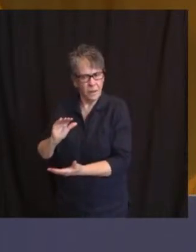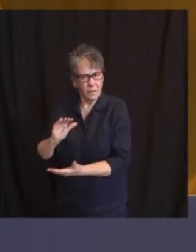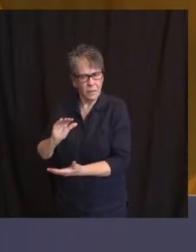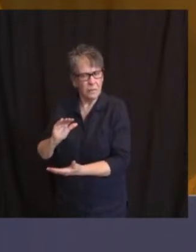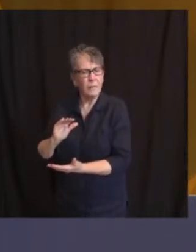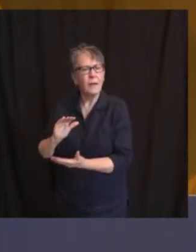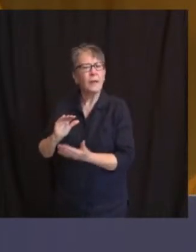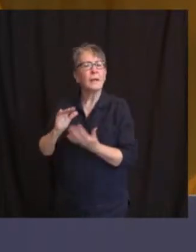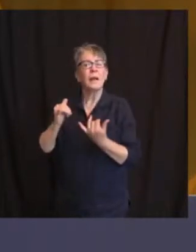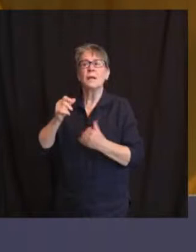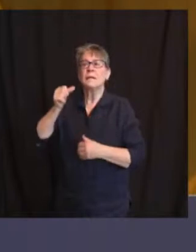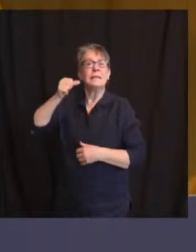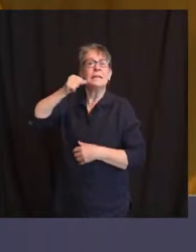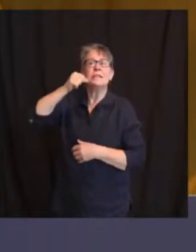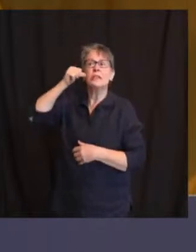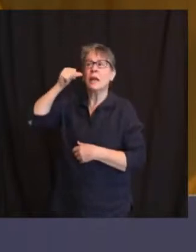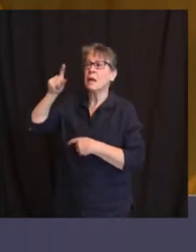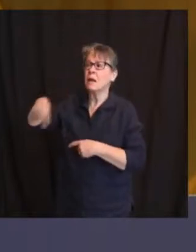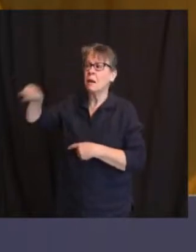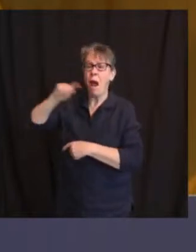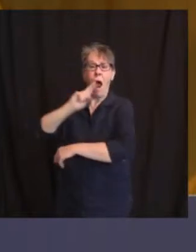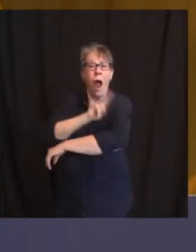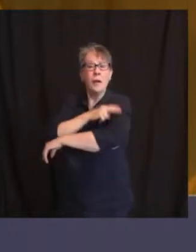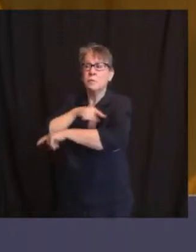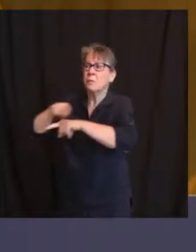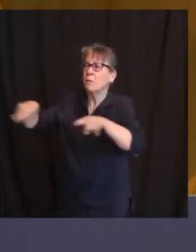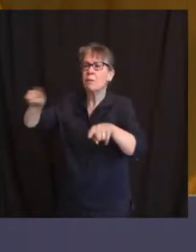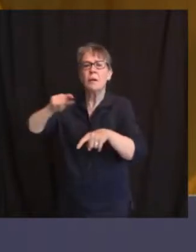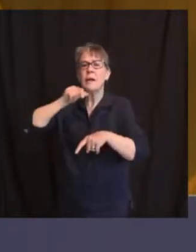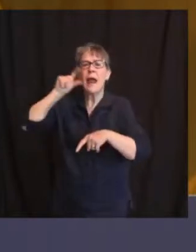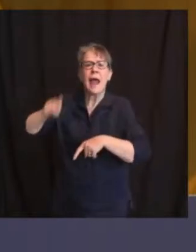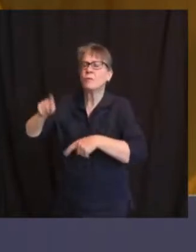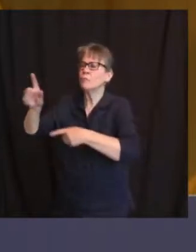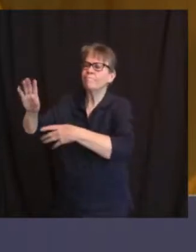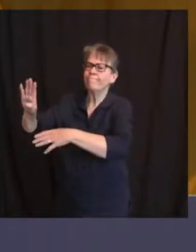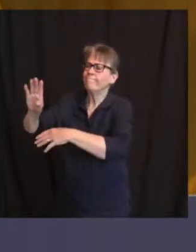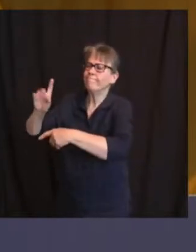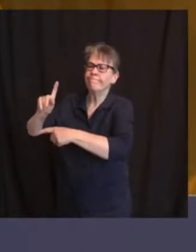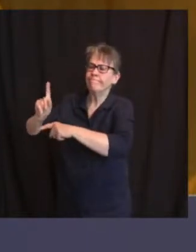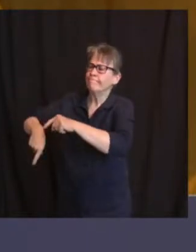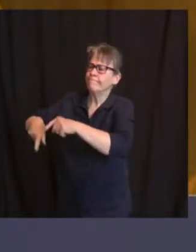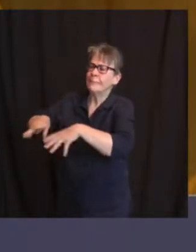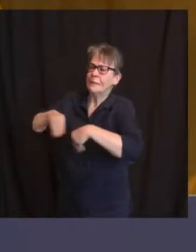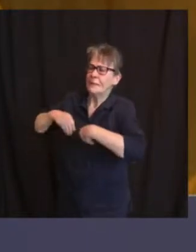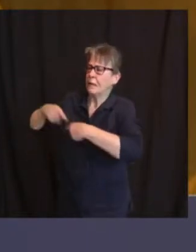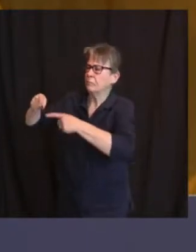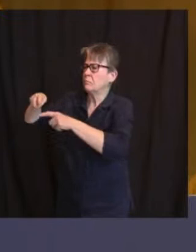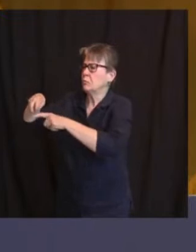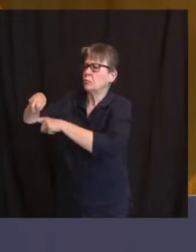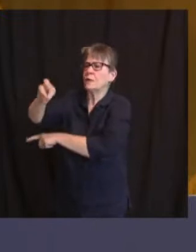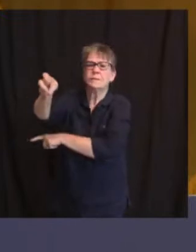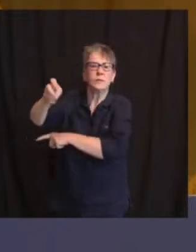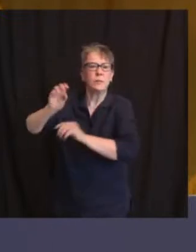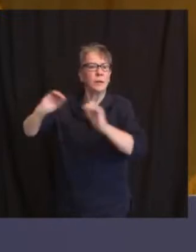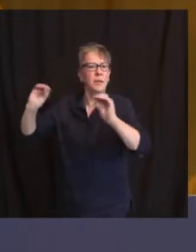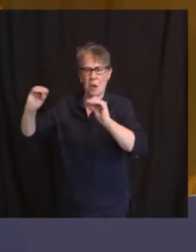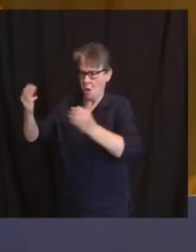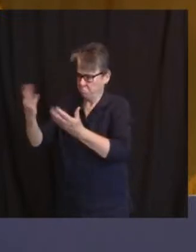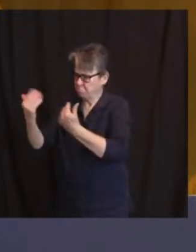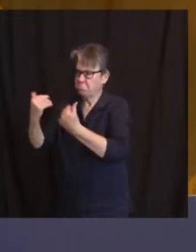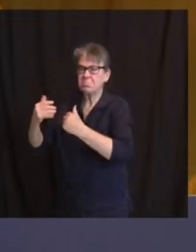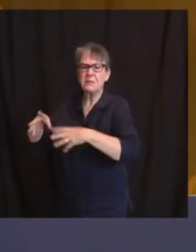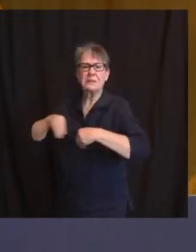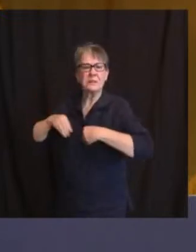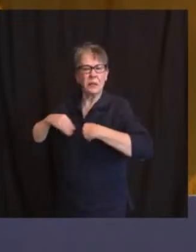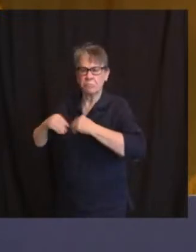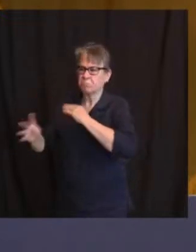response syndrome. You may recall that is what in the press they are calling